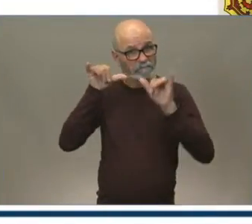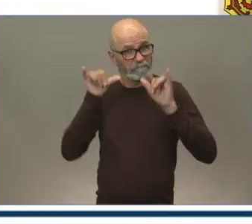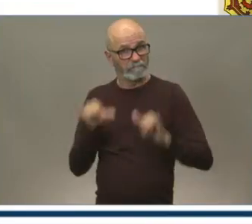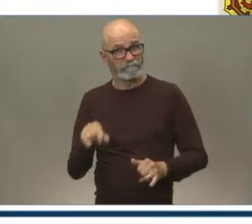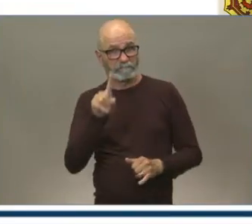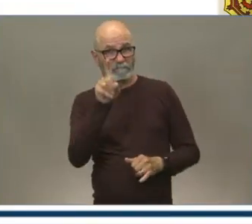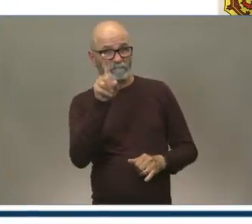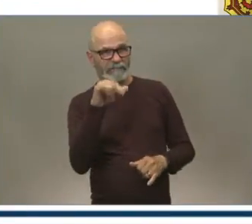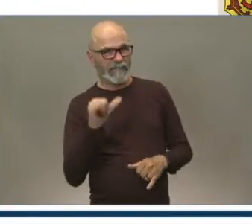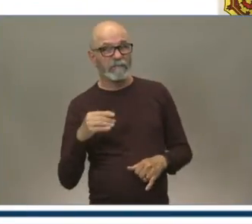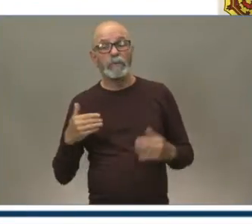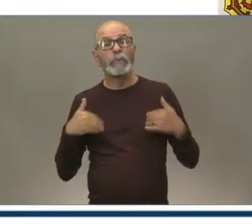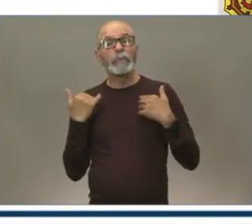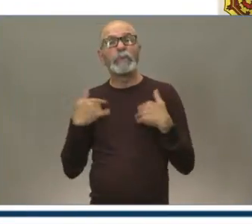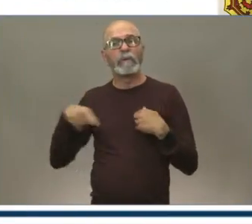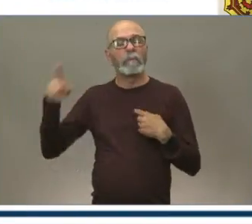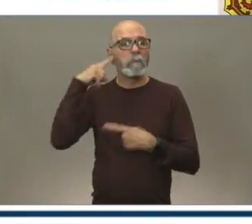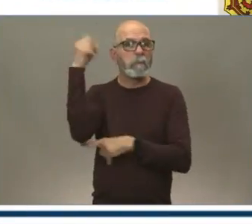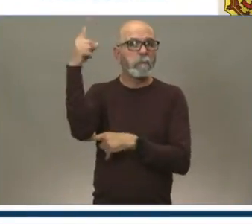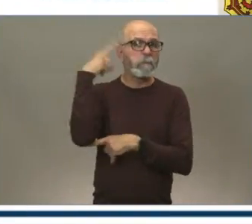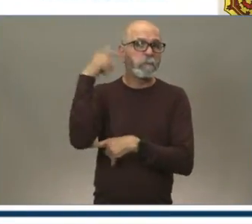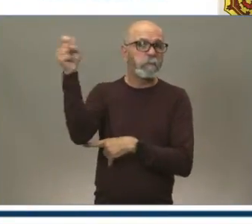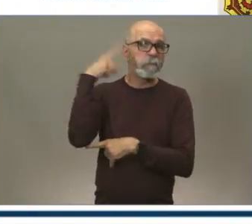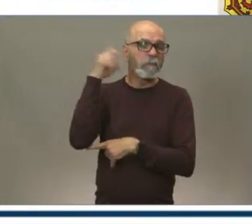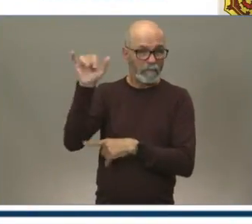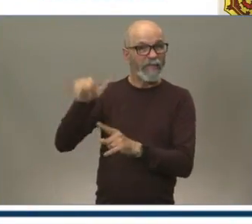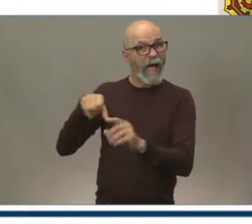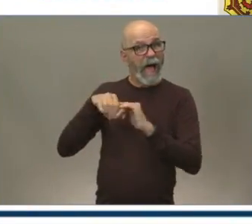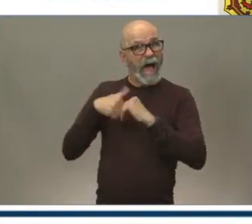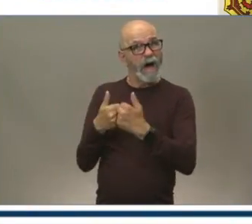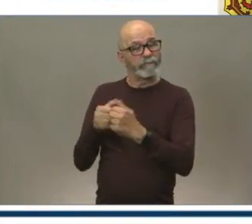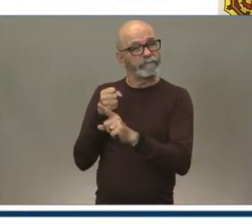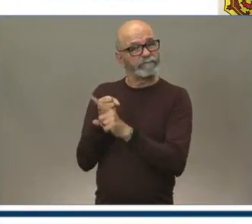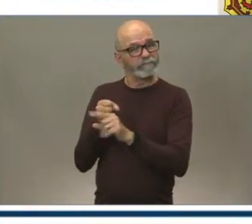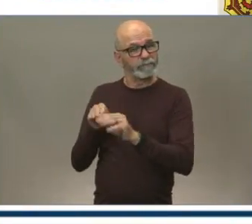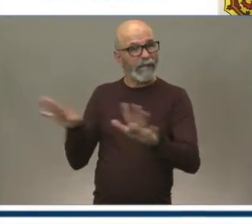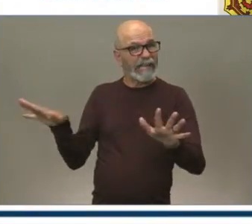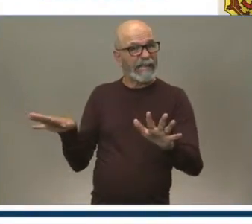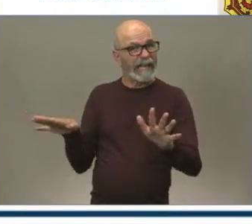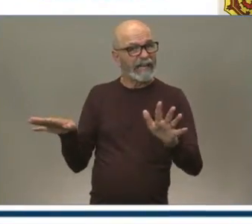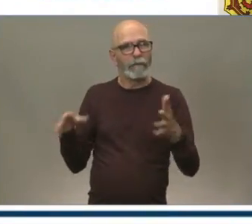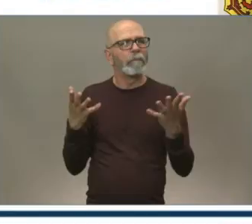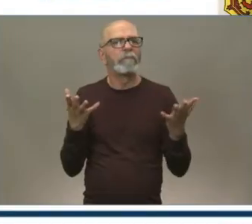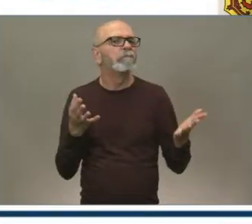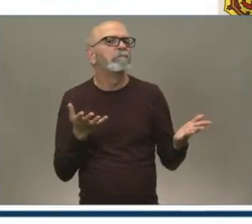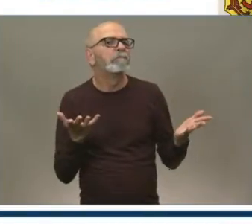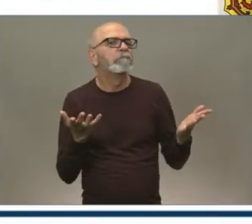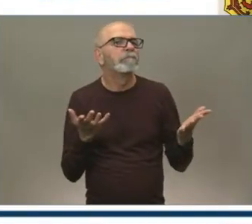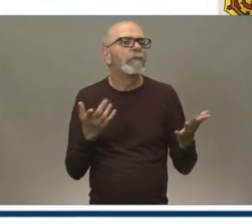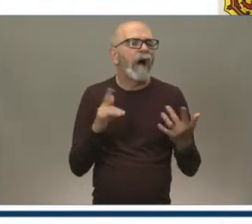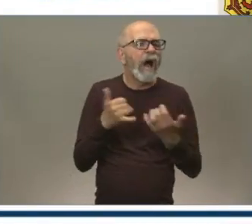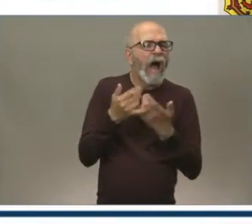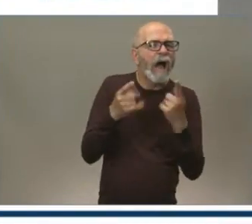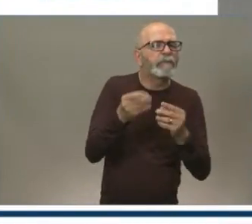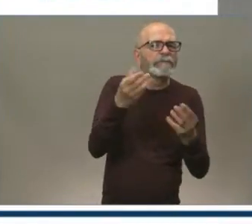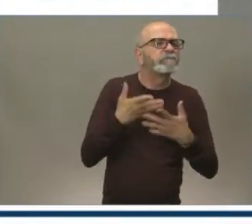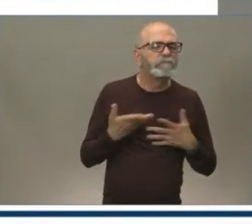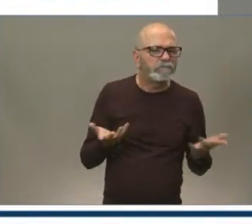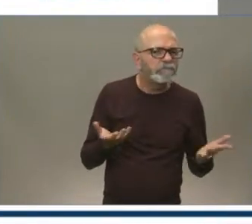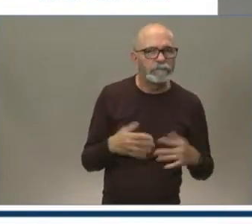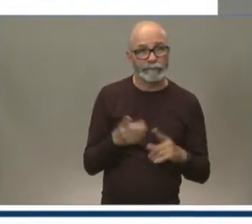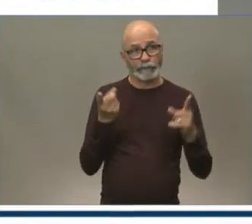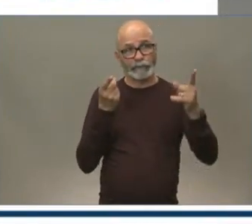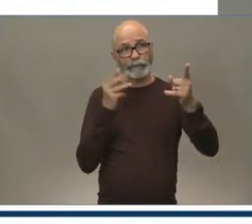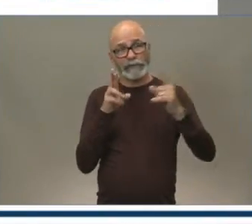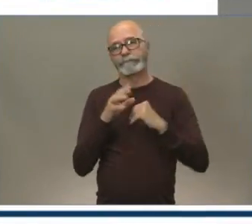by young people, or have we gone back to sort of all manner of ways that the virus is being spread? So we've never said that it's just young